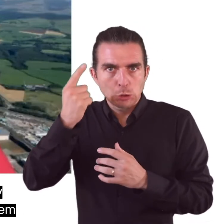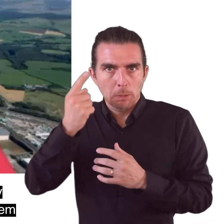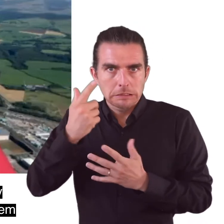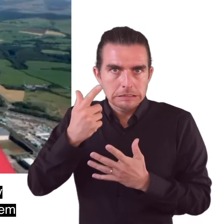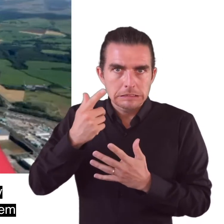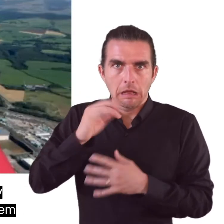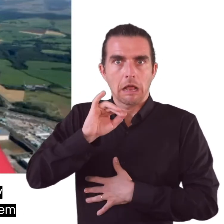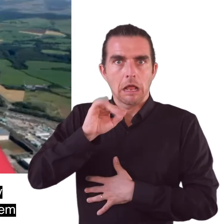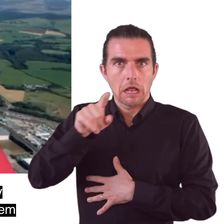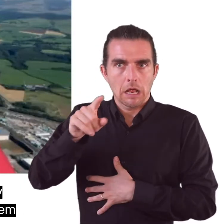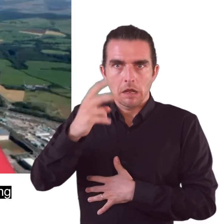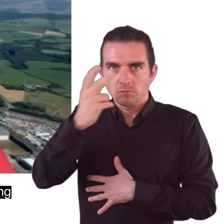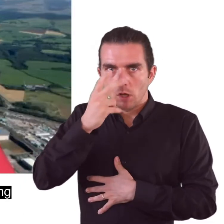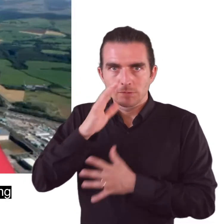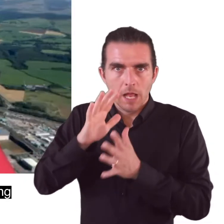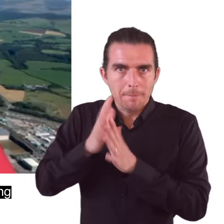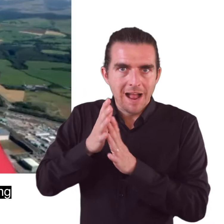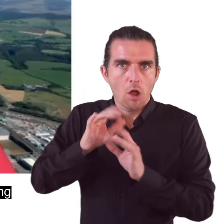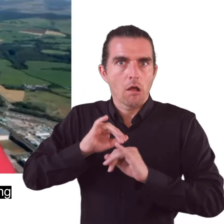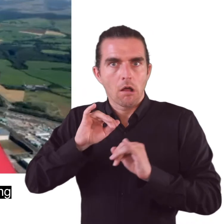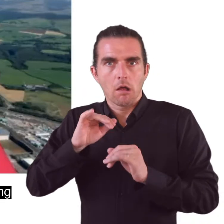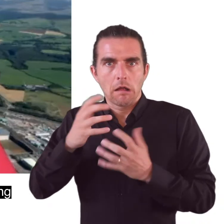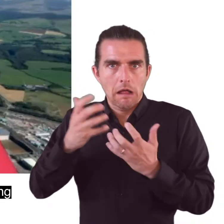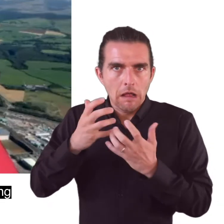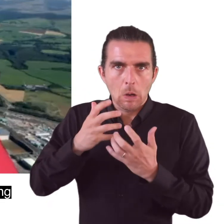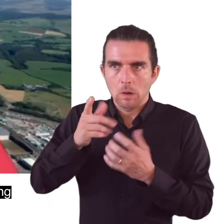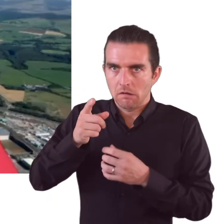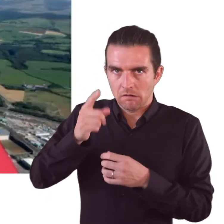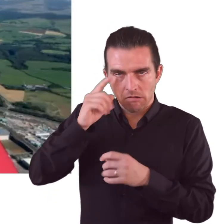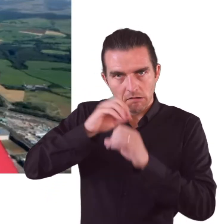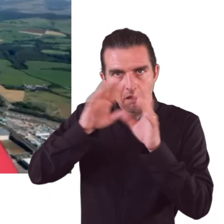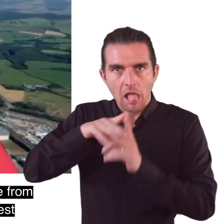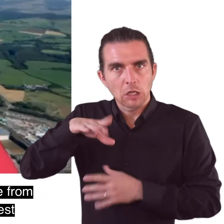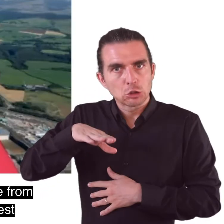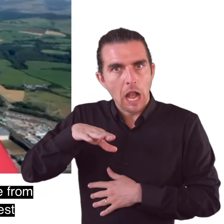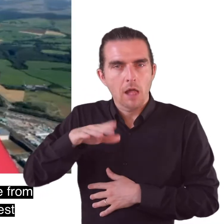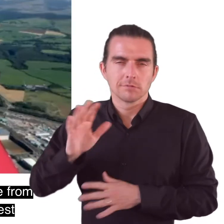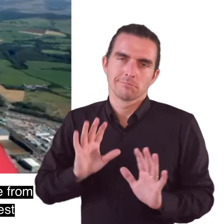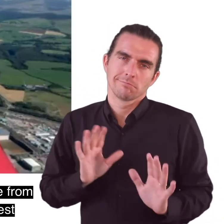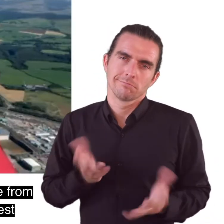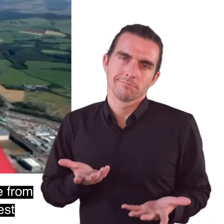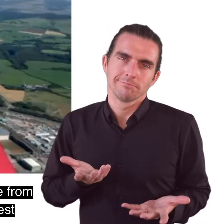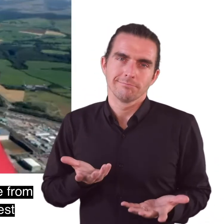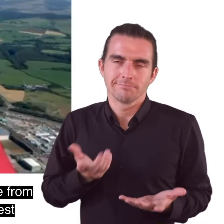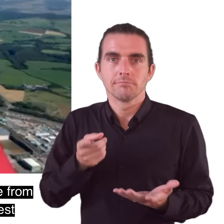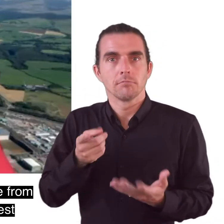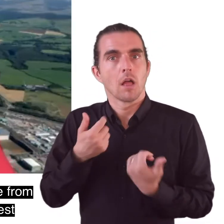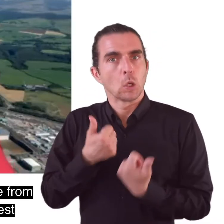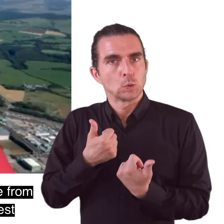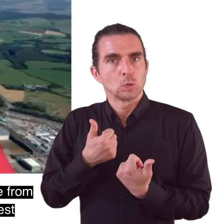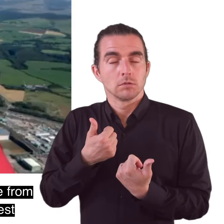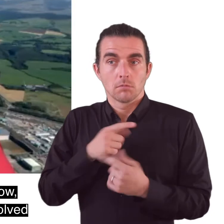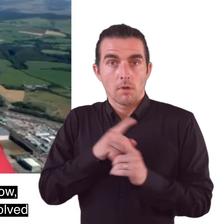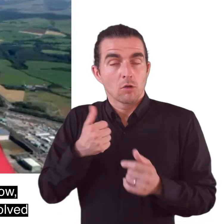oh, someone's visually impaired, we'll escort them around the building like they're a child. You know, because that came from a good place